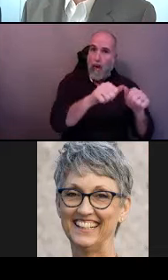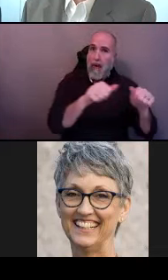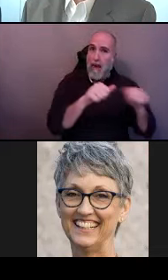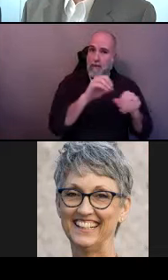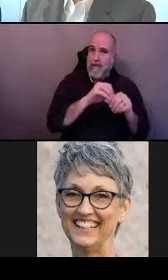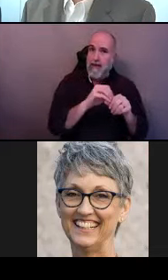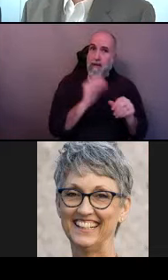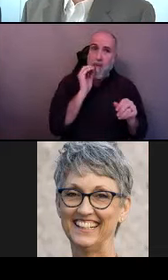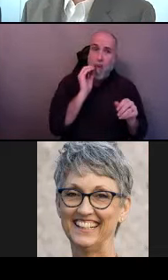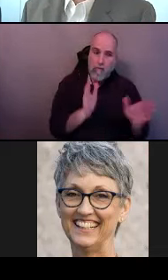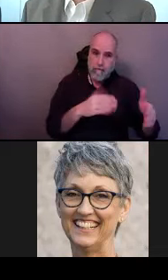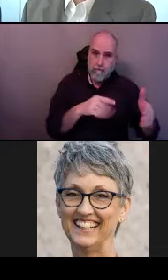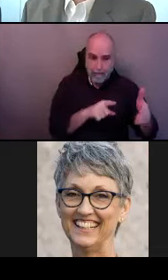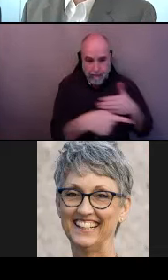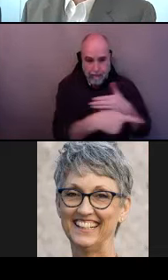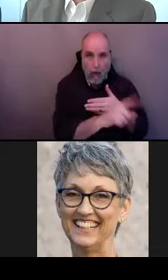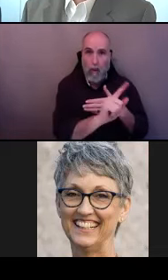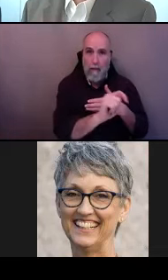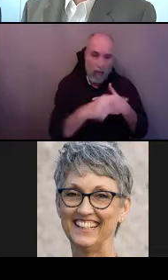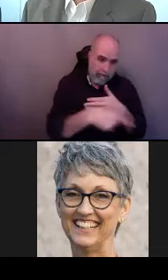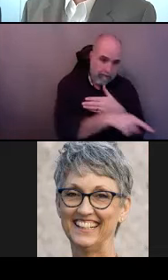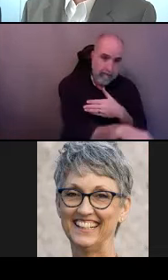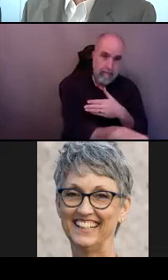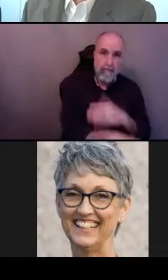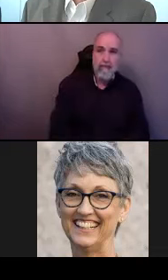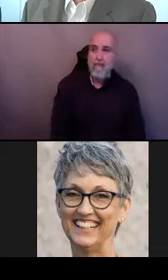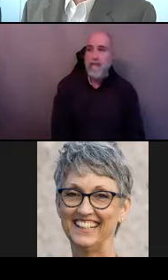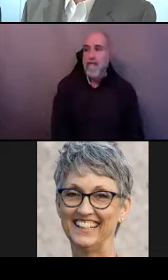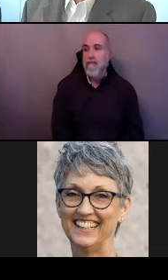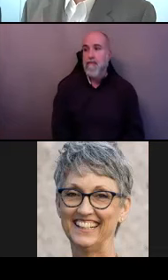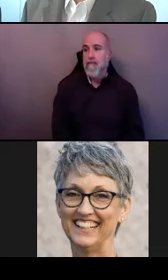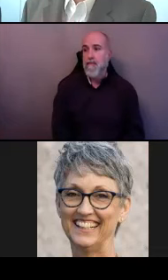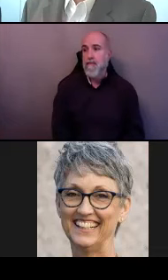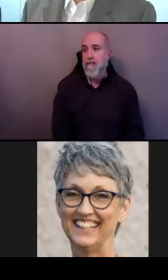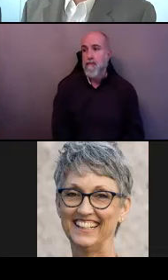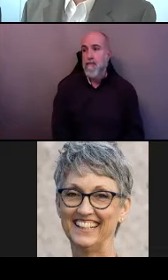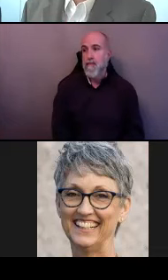the visible bathroom is. And then the next image,